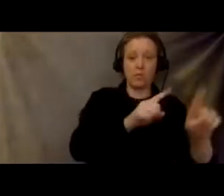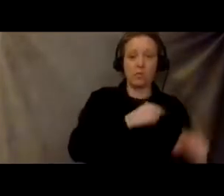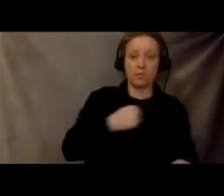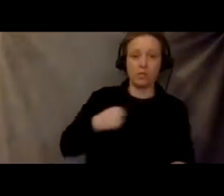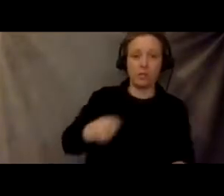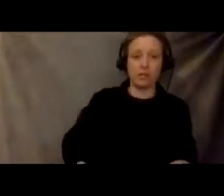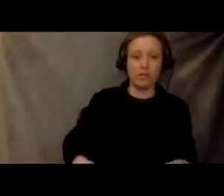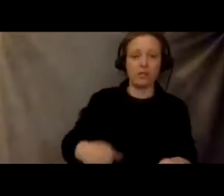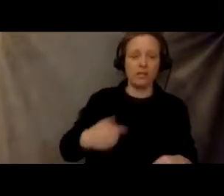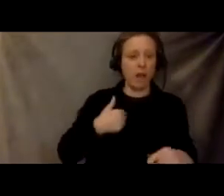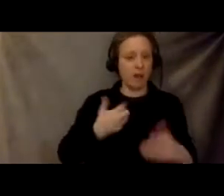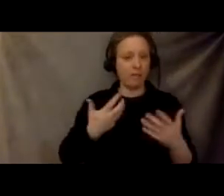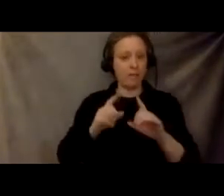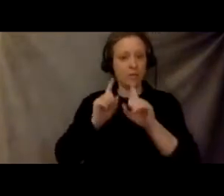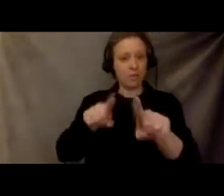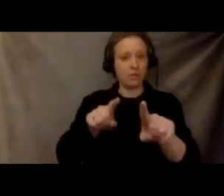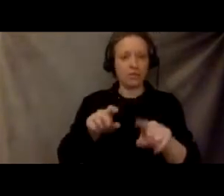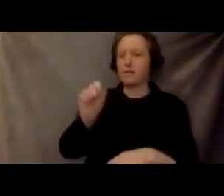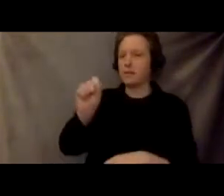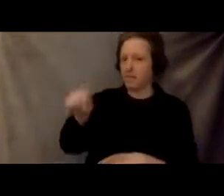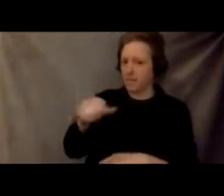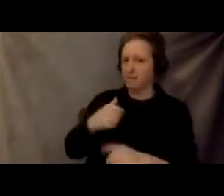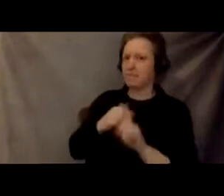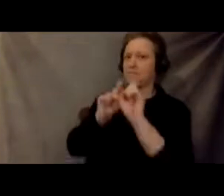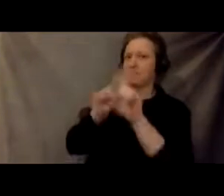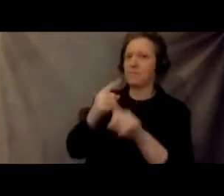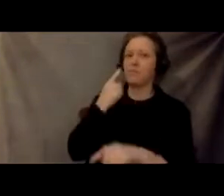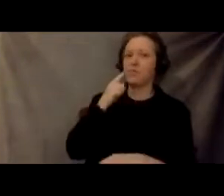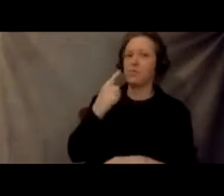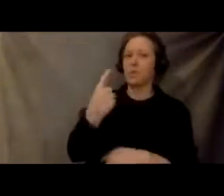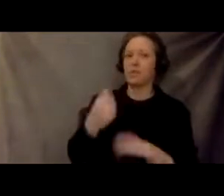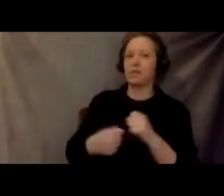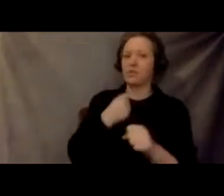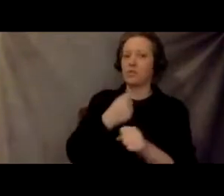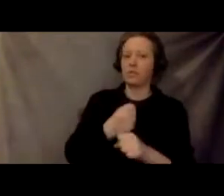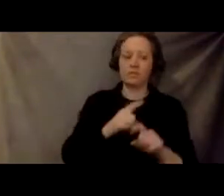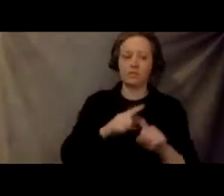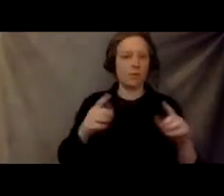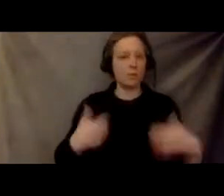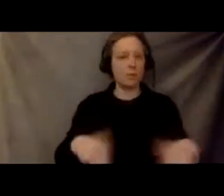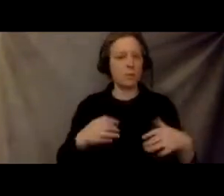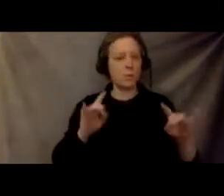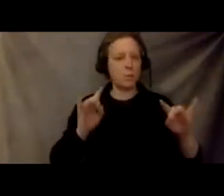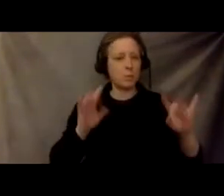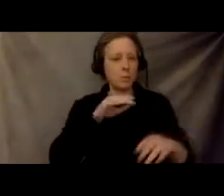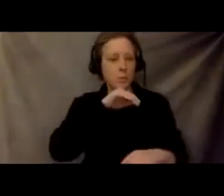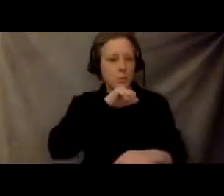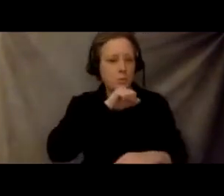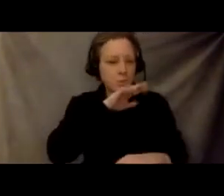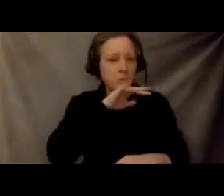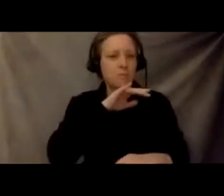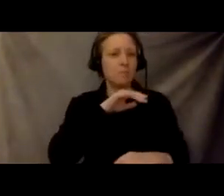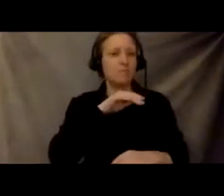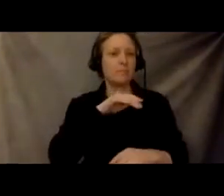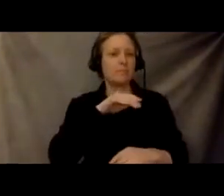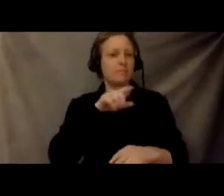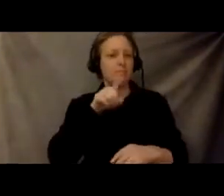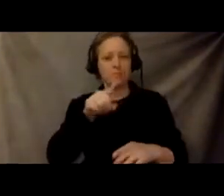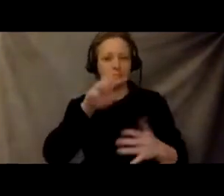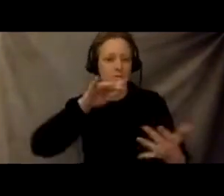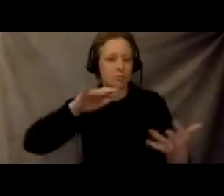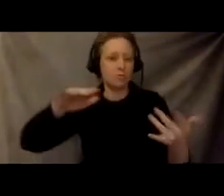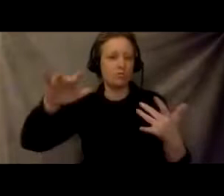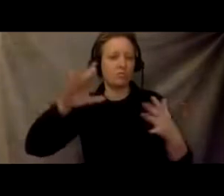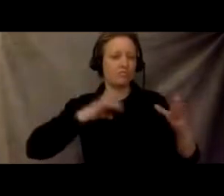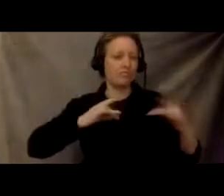actually. Yeah, and you probably, I don't know what all cities, I think I was about 10 or 11, that mushroom cloud of dirt everywhere, and